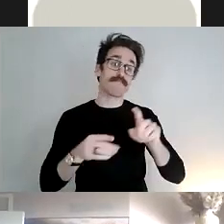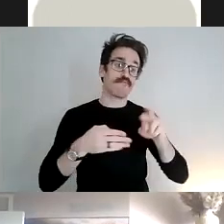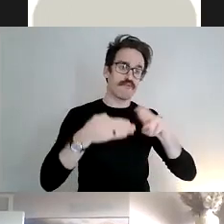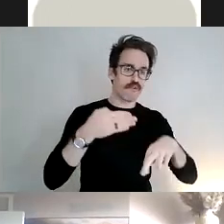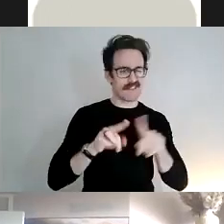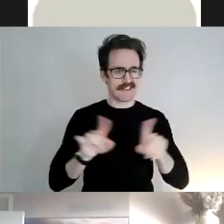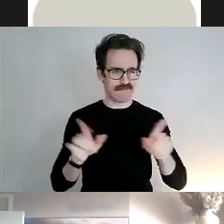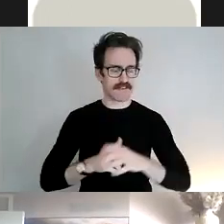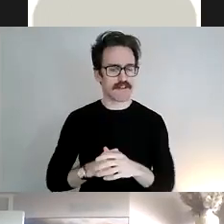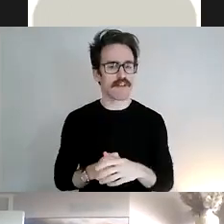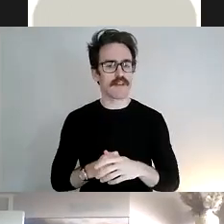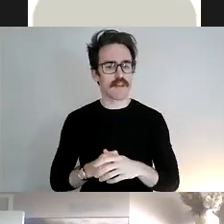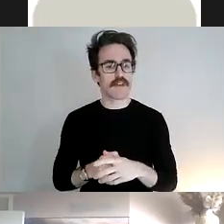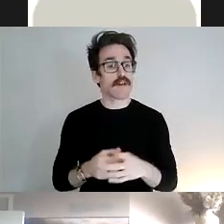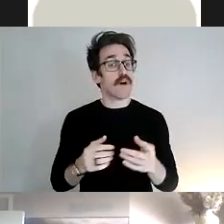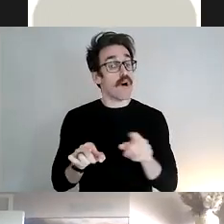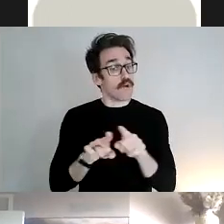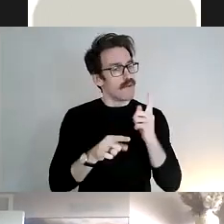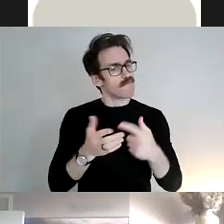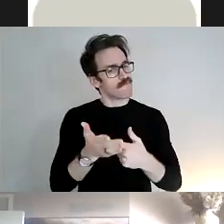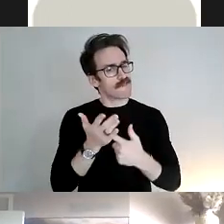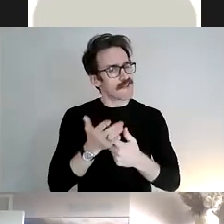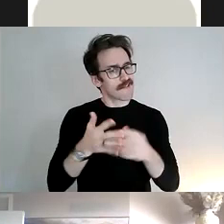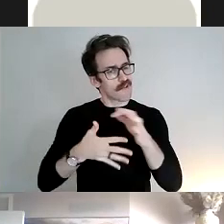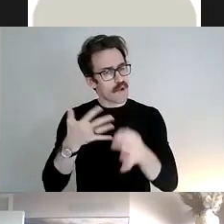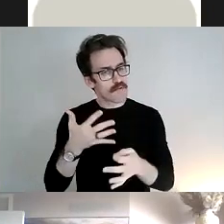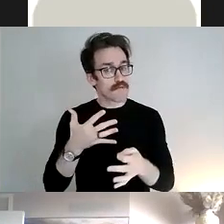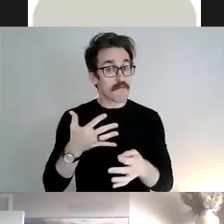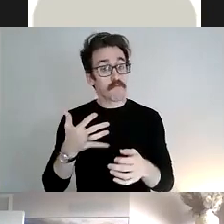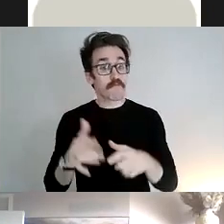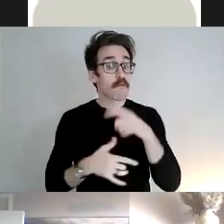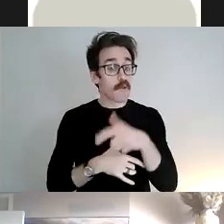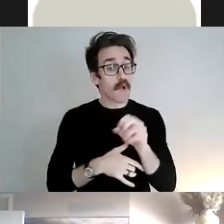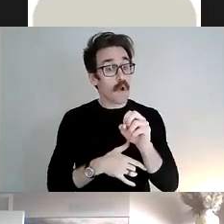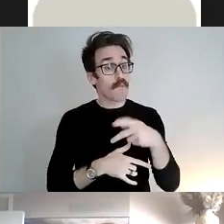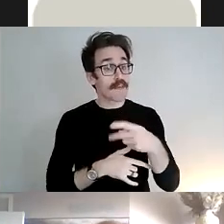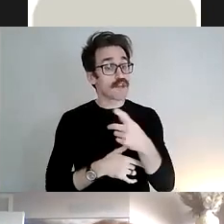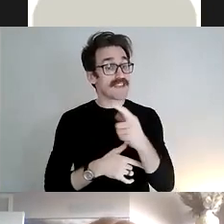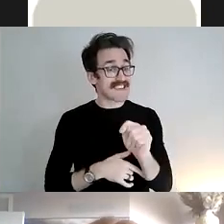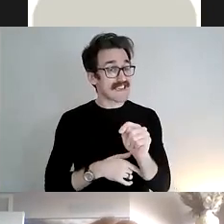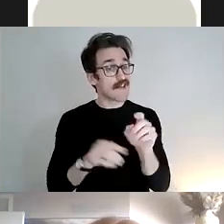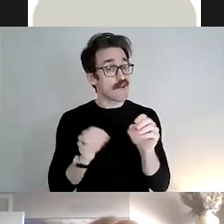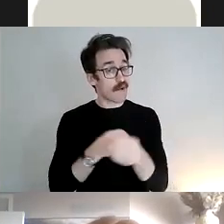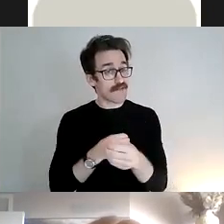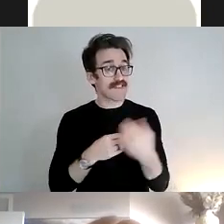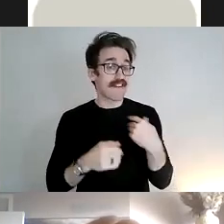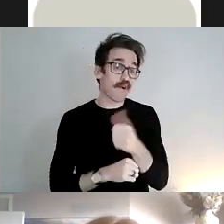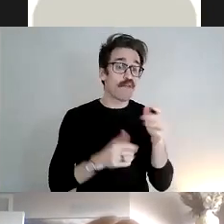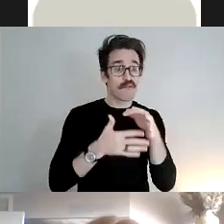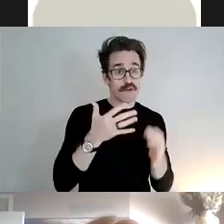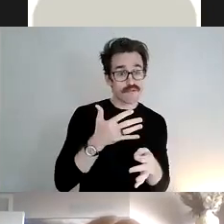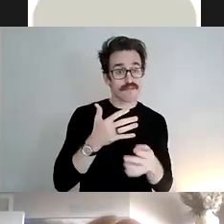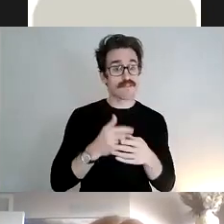other options besides maybe going through the OPGT investigation office that we can do as community members,